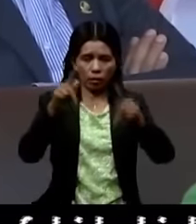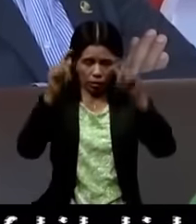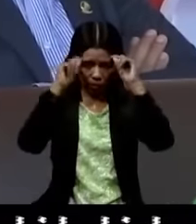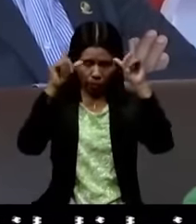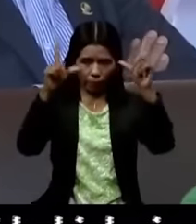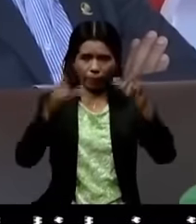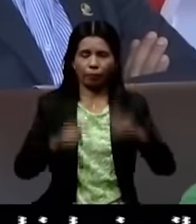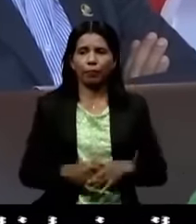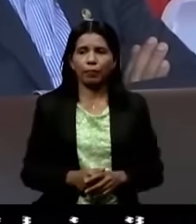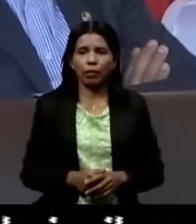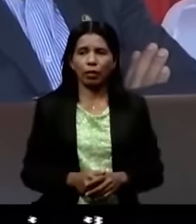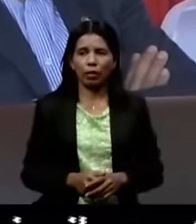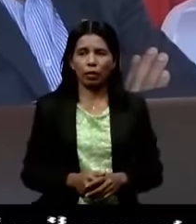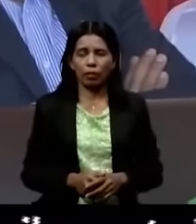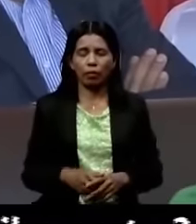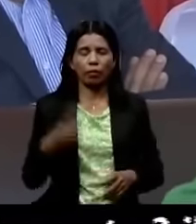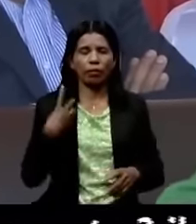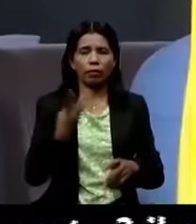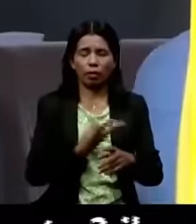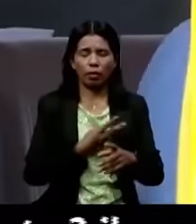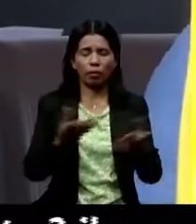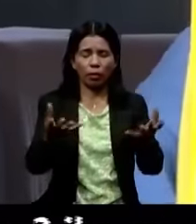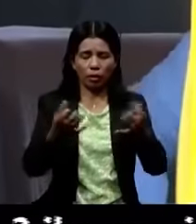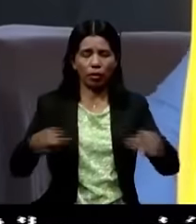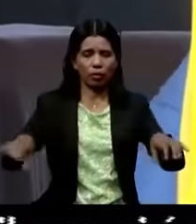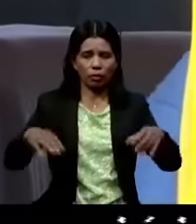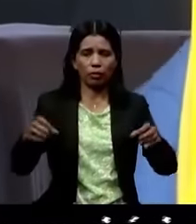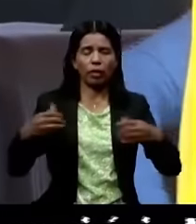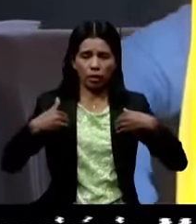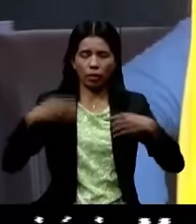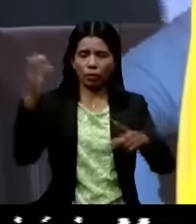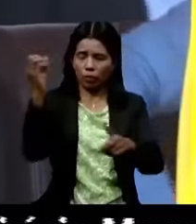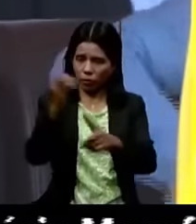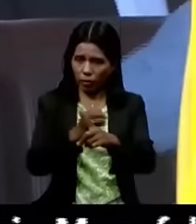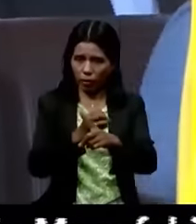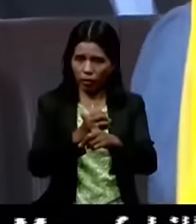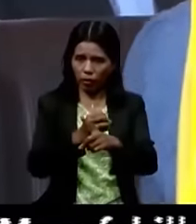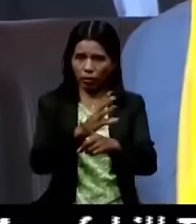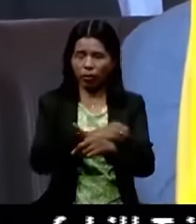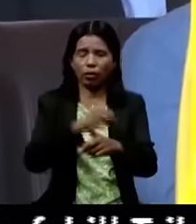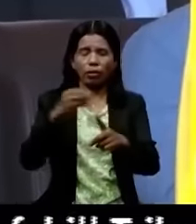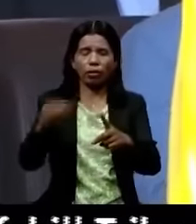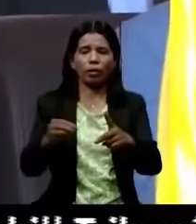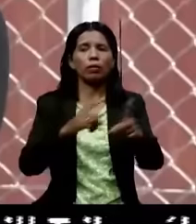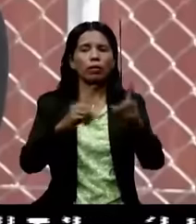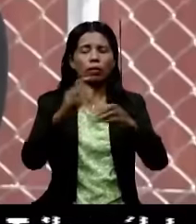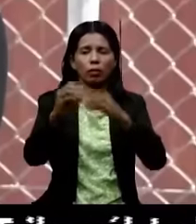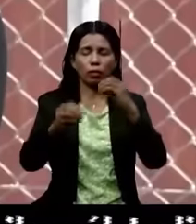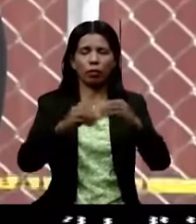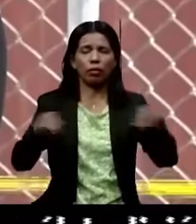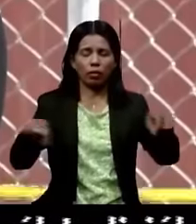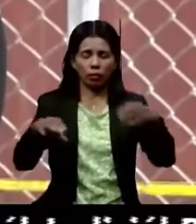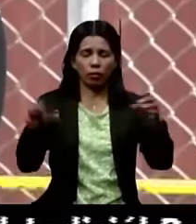If we make the most of this opportunity, the fast speed of a modern network can